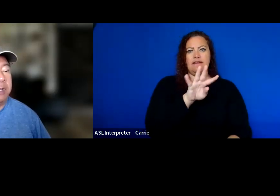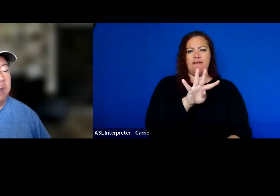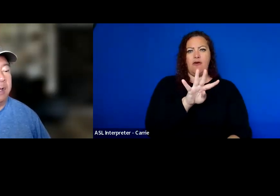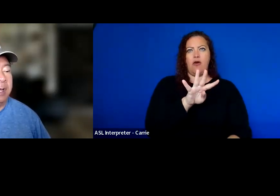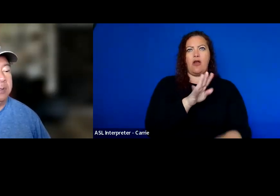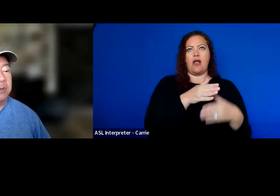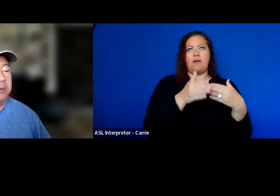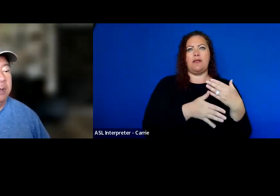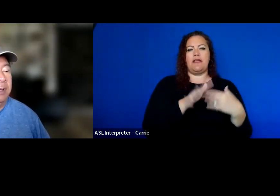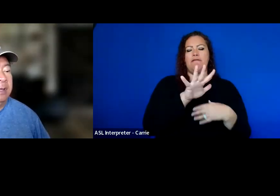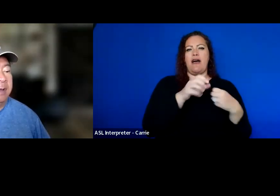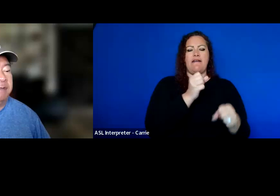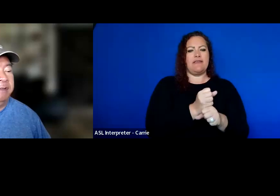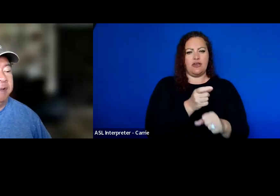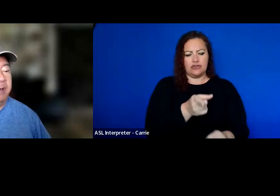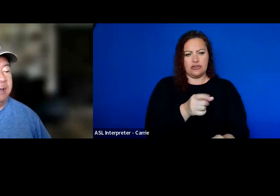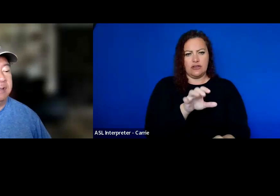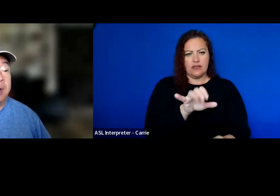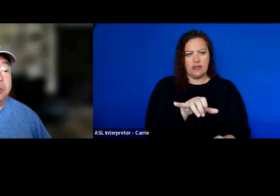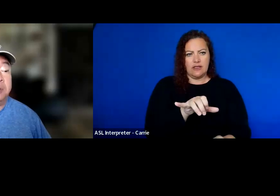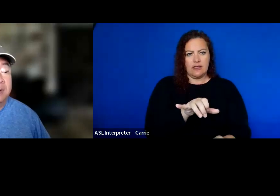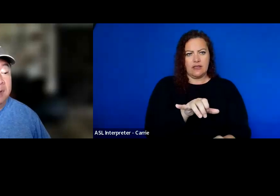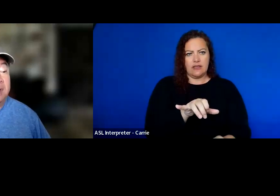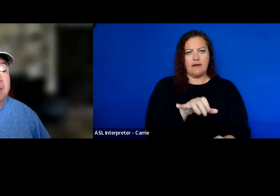The most like I was a firefighter,